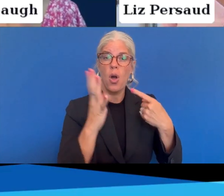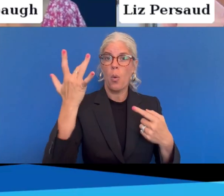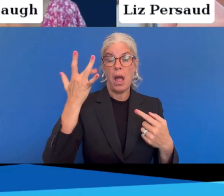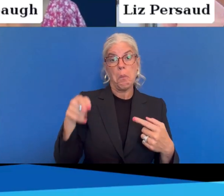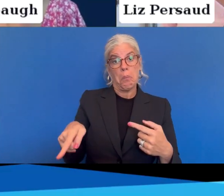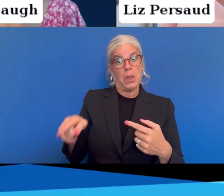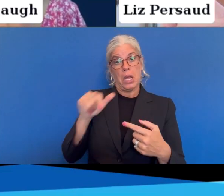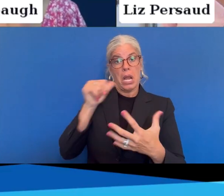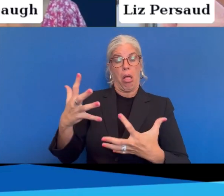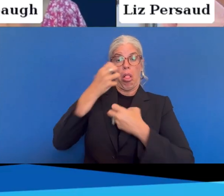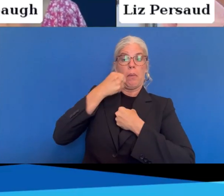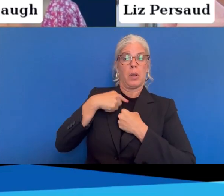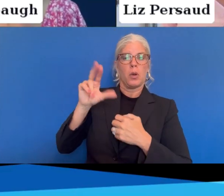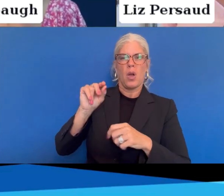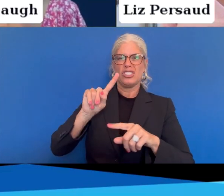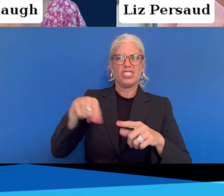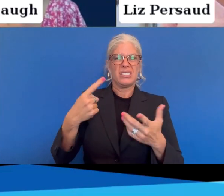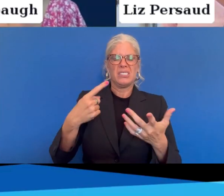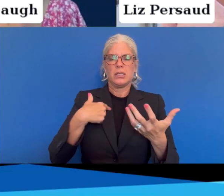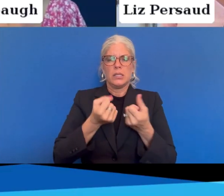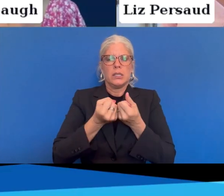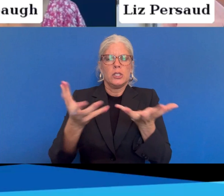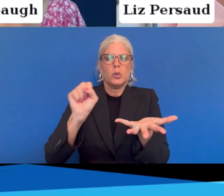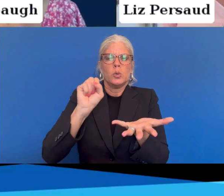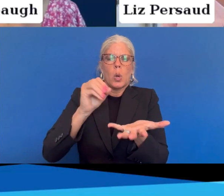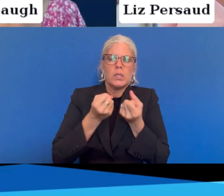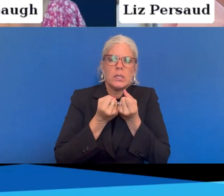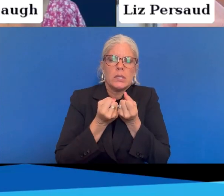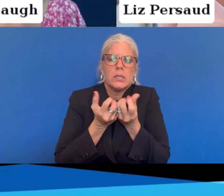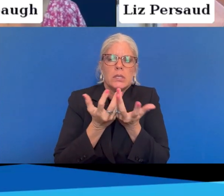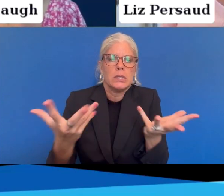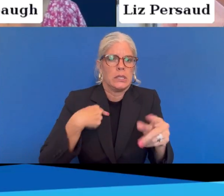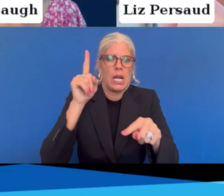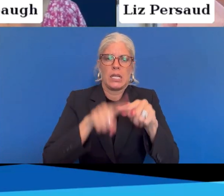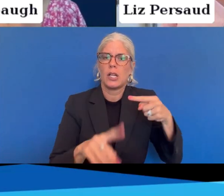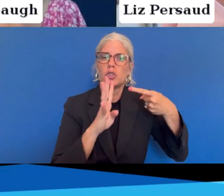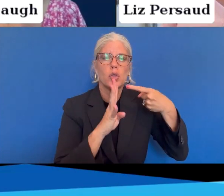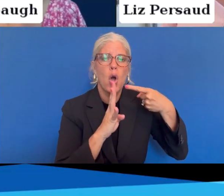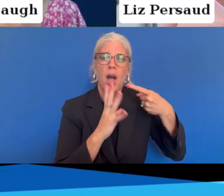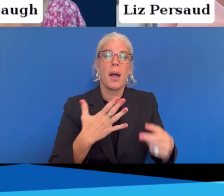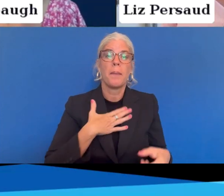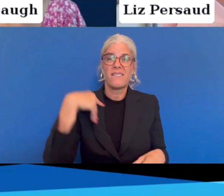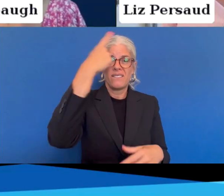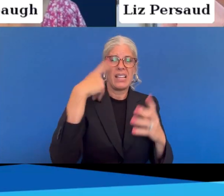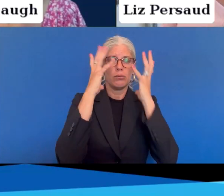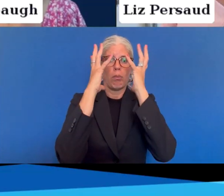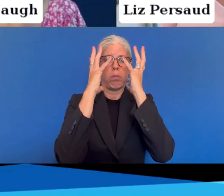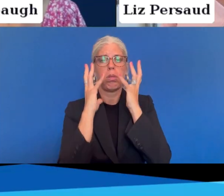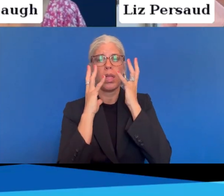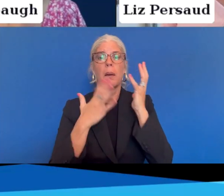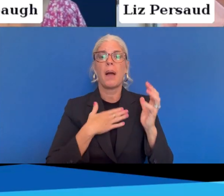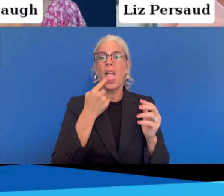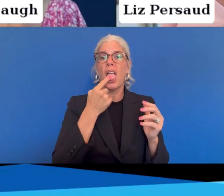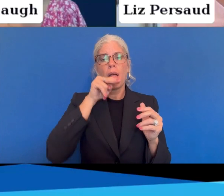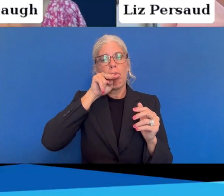drug that night, and I couldn't speak because it didn't paralyze me, but it just